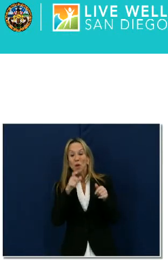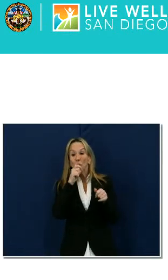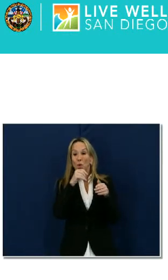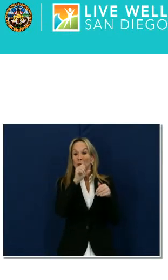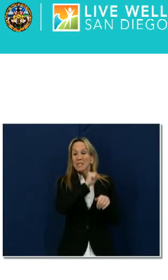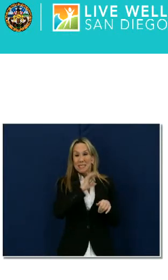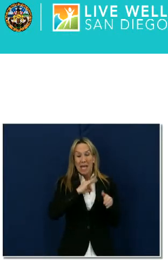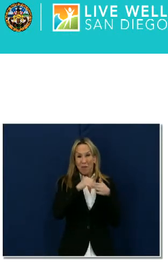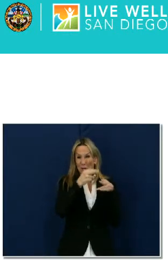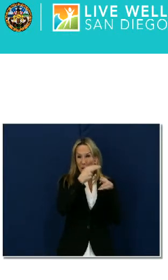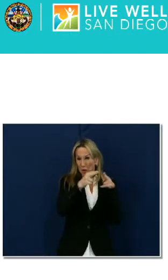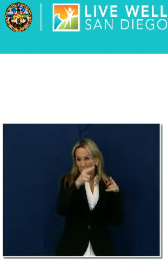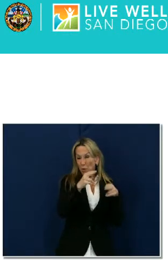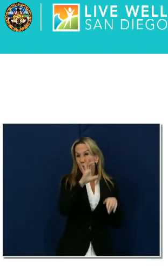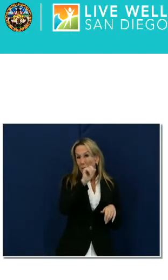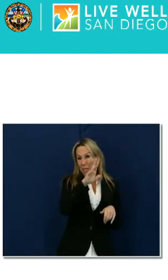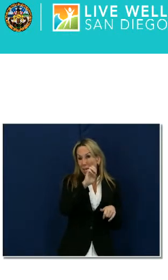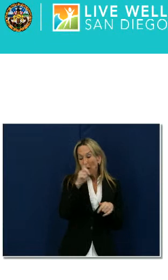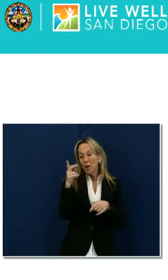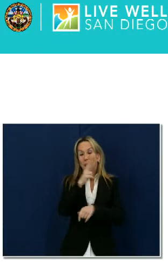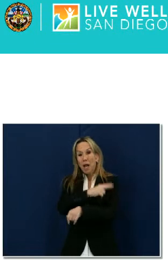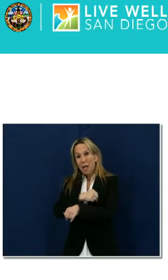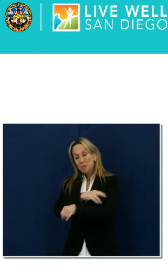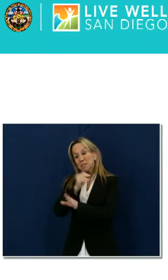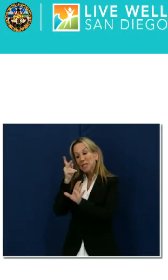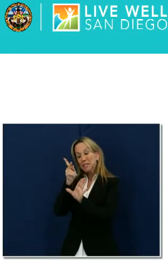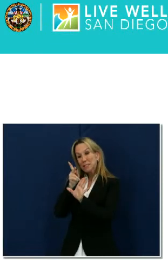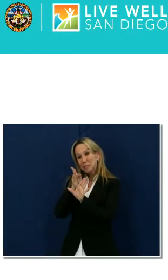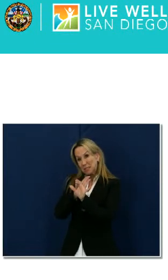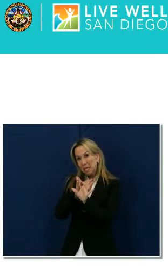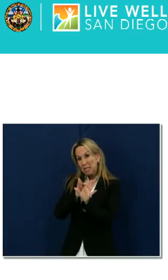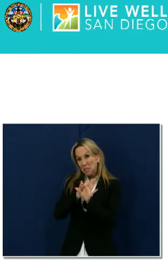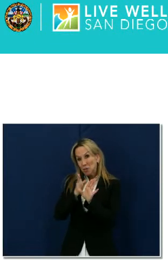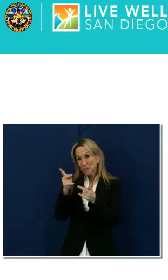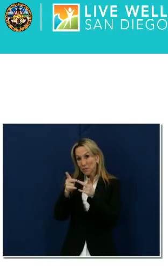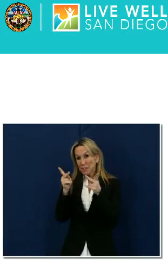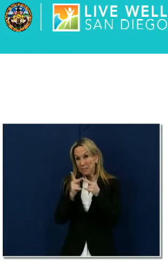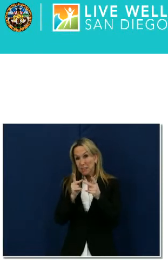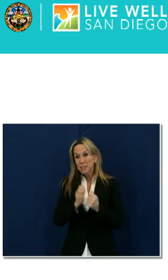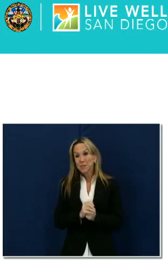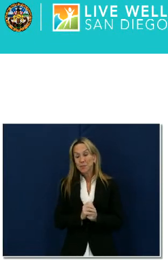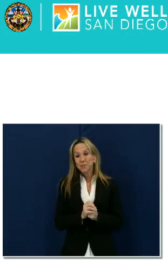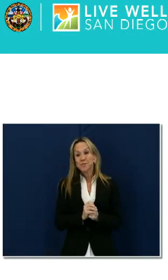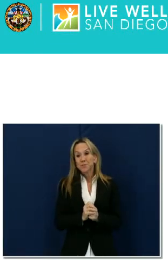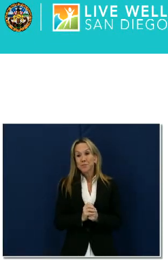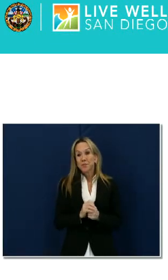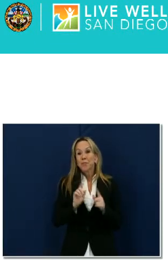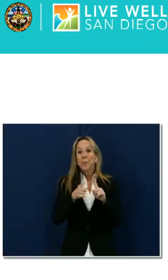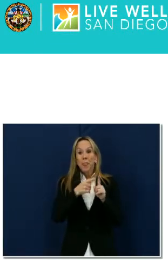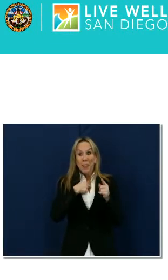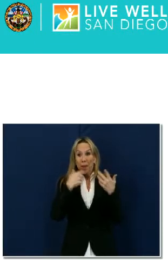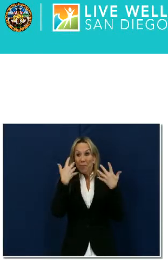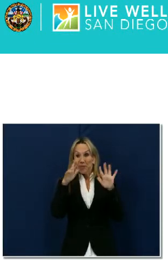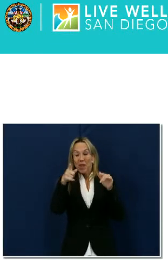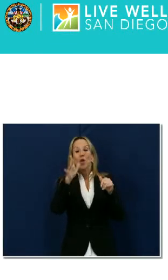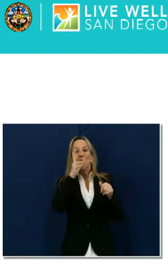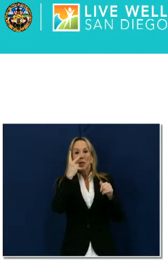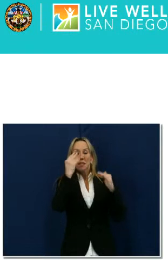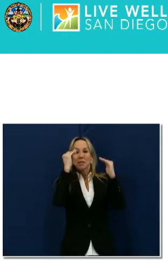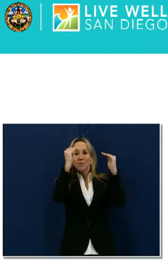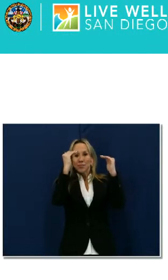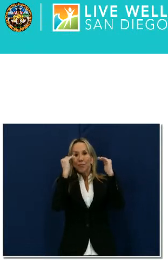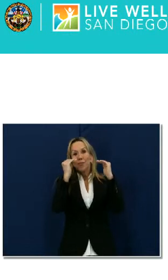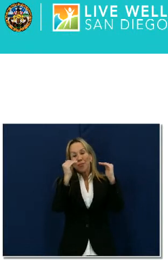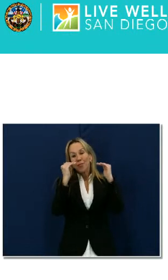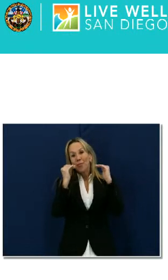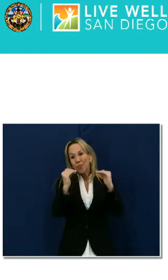care, hospitals, and psychiatric facilities. When we get done with those, you can see the order at which we will continue to progress from the